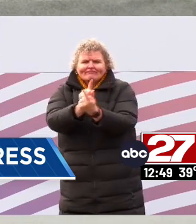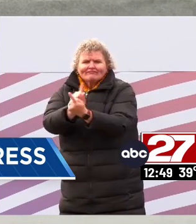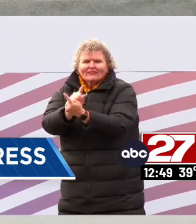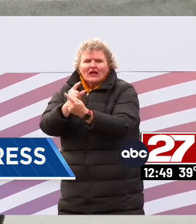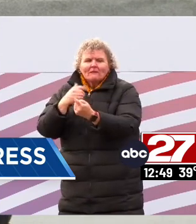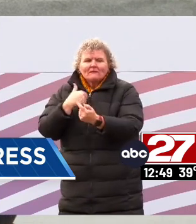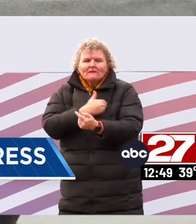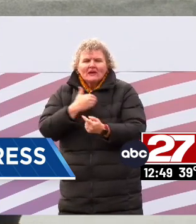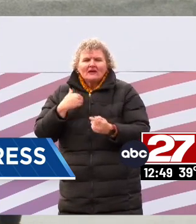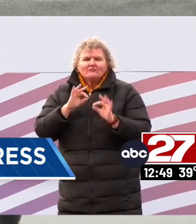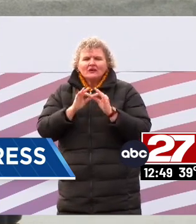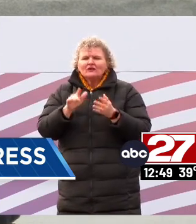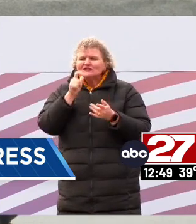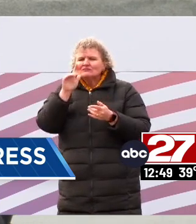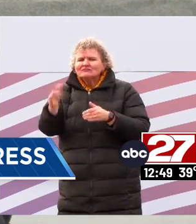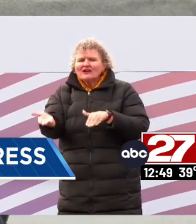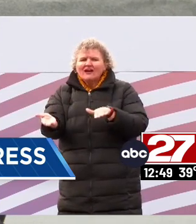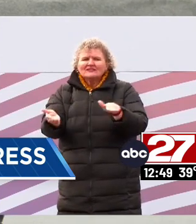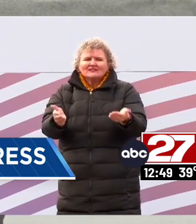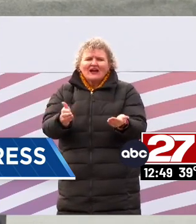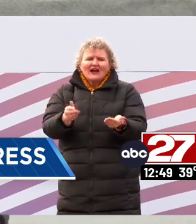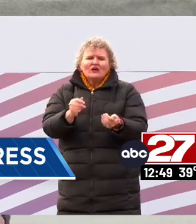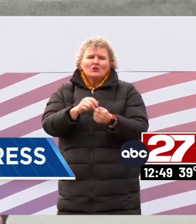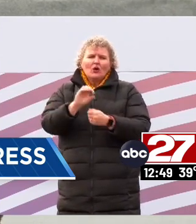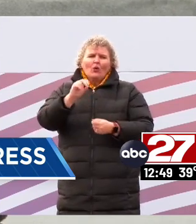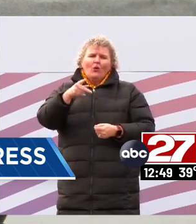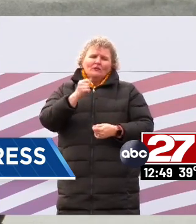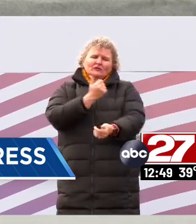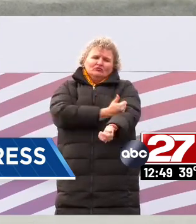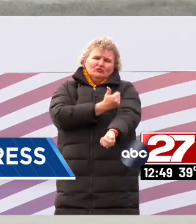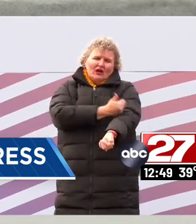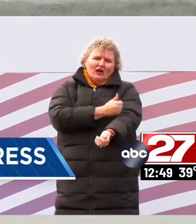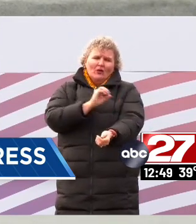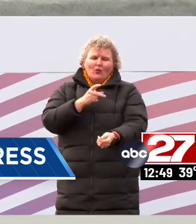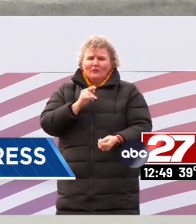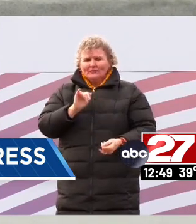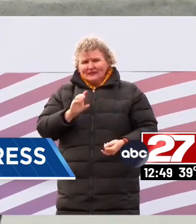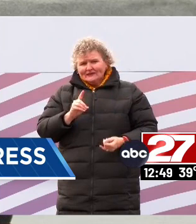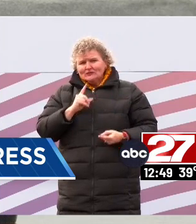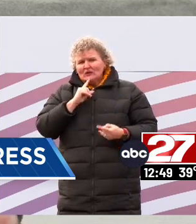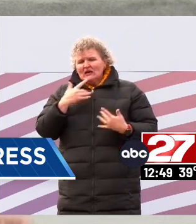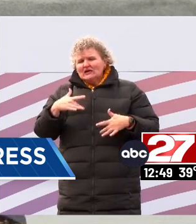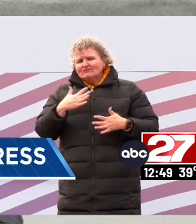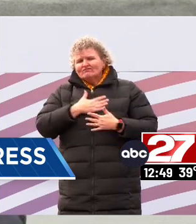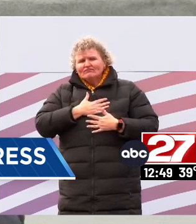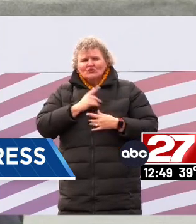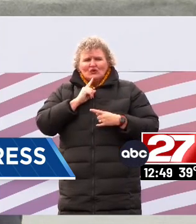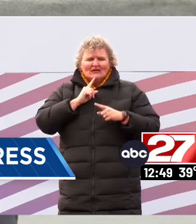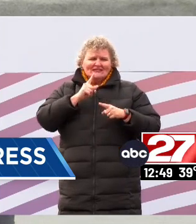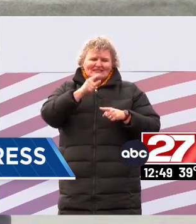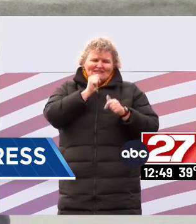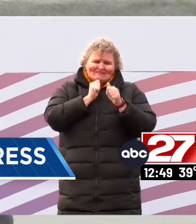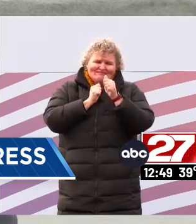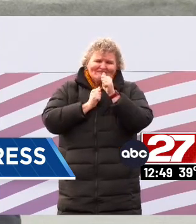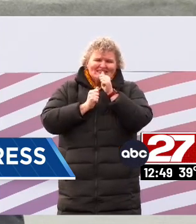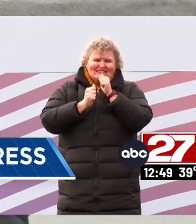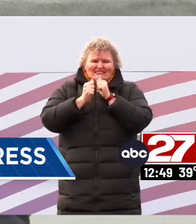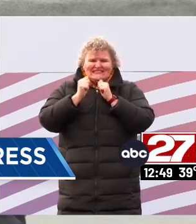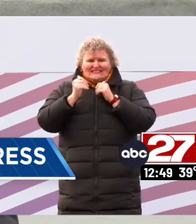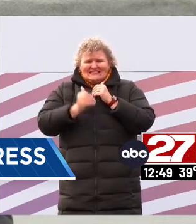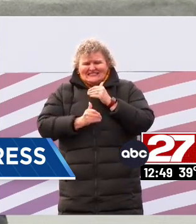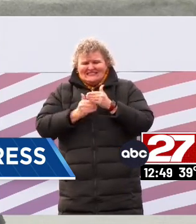me, but also their resolve to keep up the fight to protect others from the dangers of